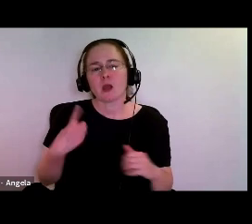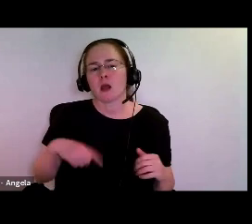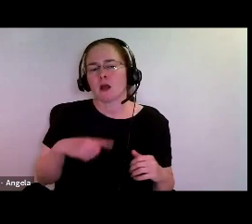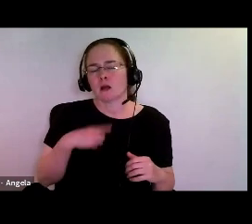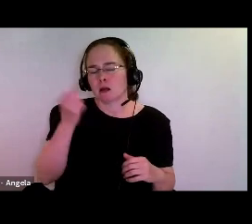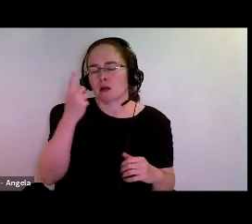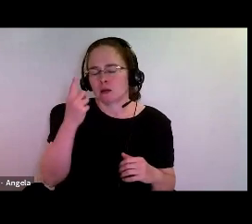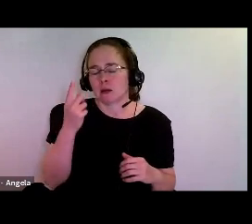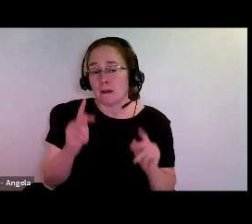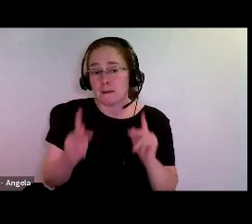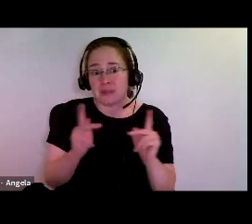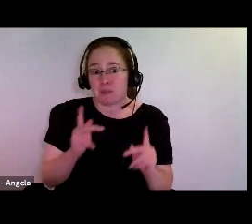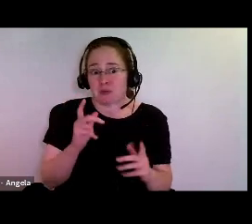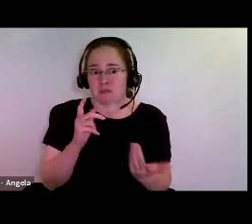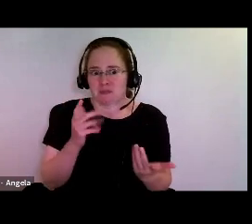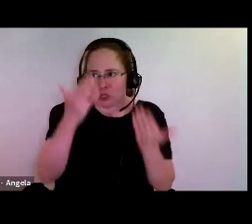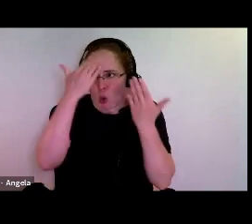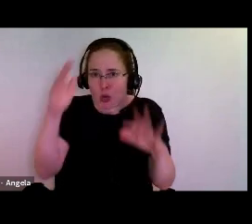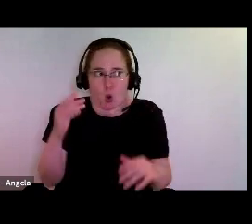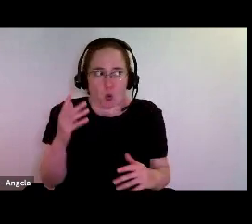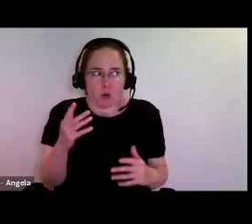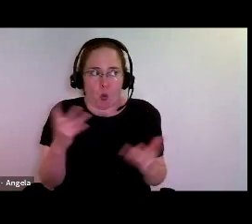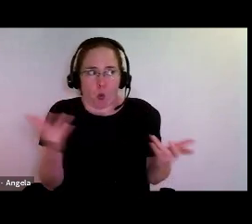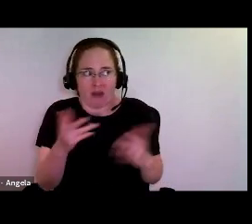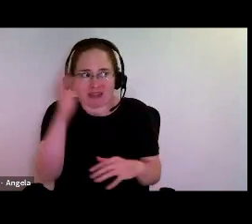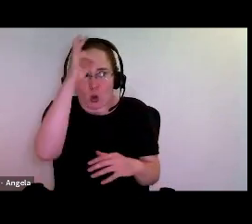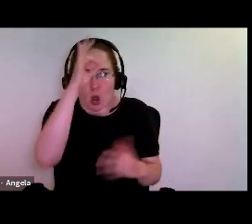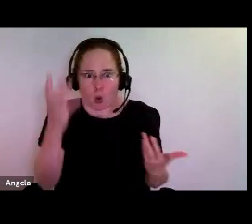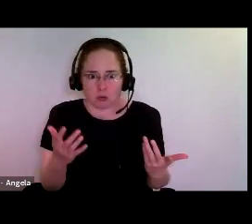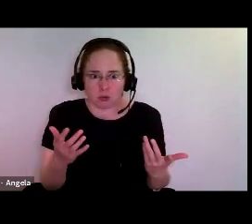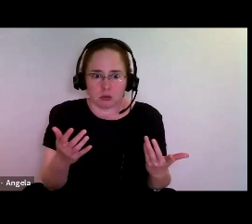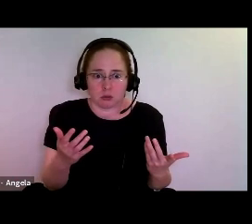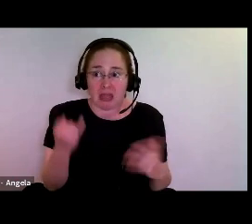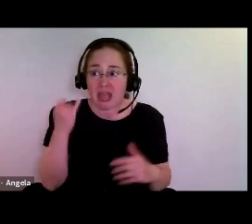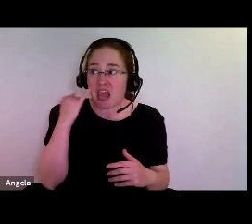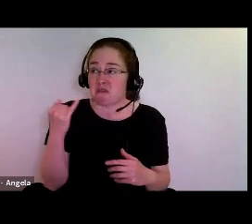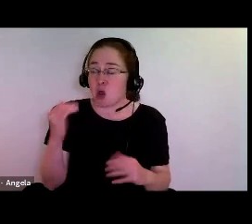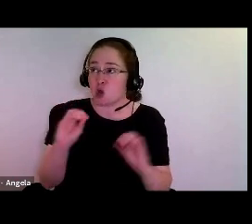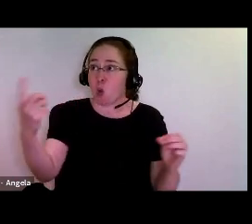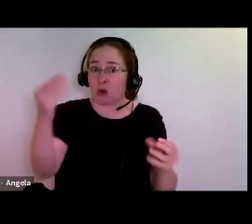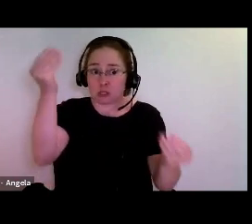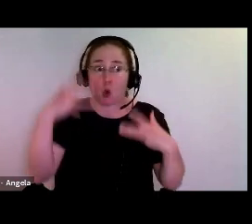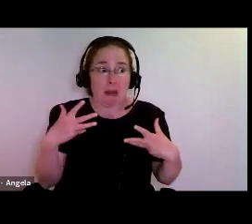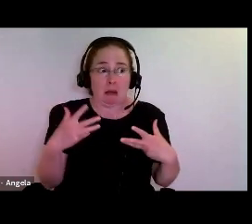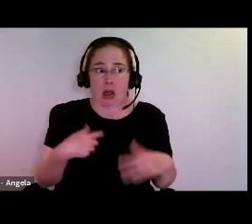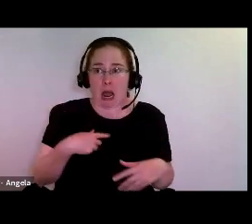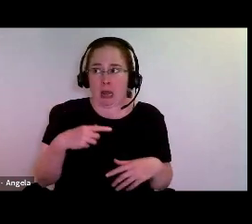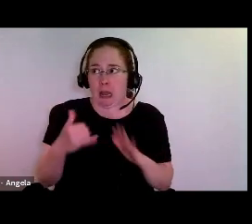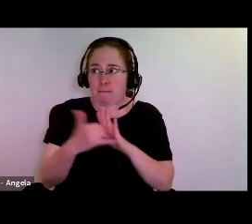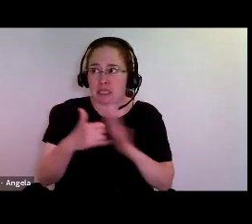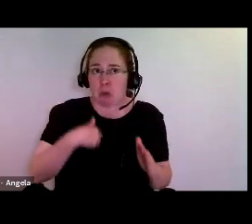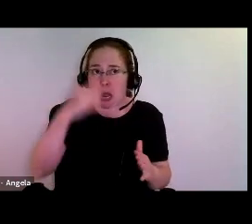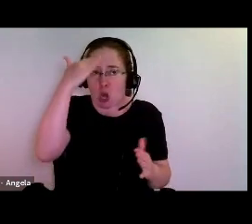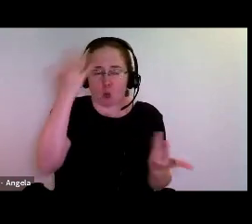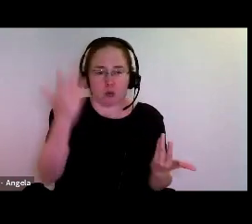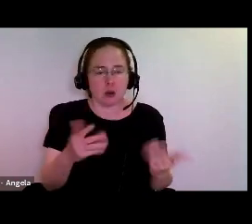don't know what they don't know, and they can't know what no one's told them. So frequently we'll have people call and say, all I